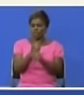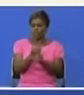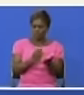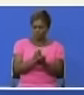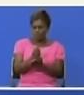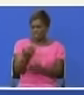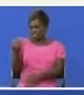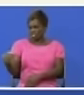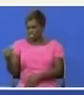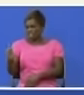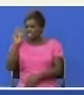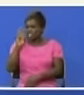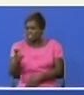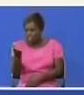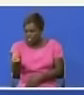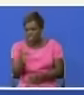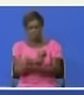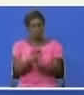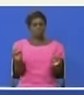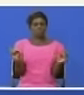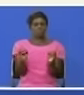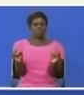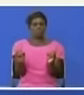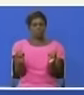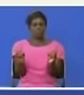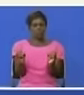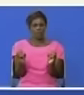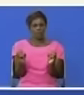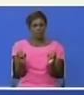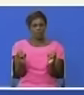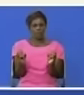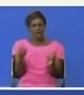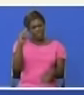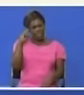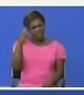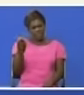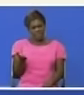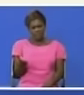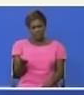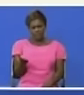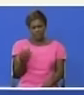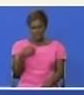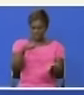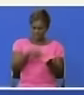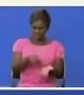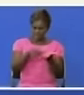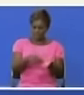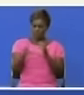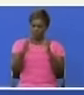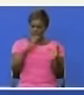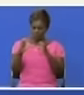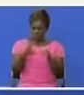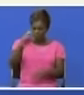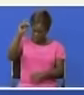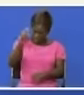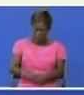our kids will not be exposed to violent content or to inappropriate content? Okay. And I think let me emphasize, It's a conversation we